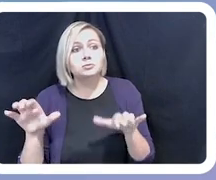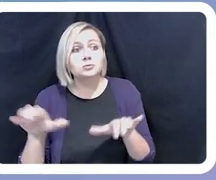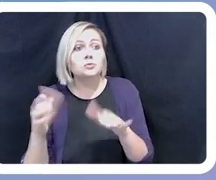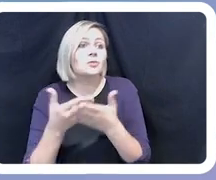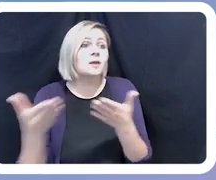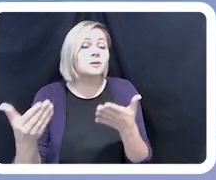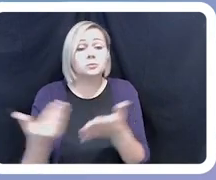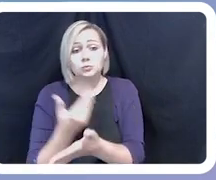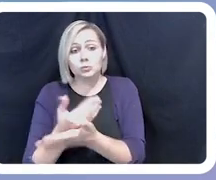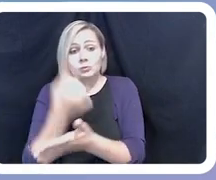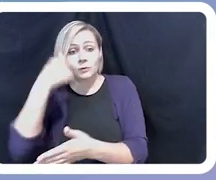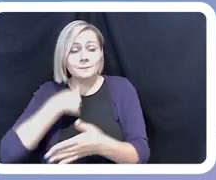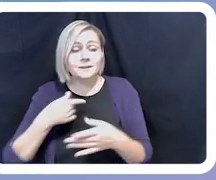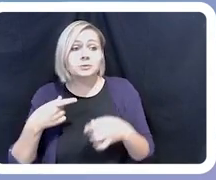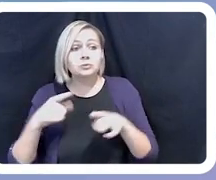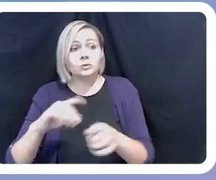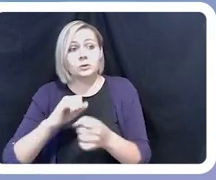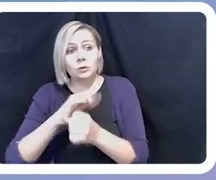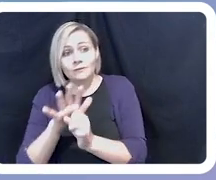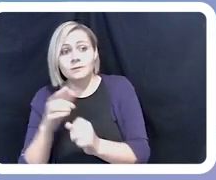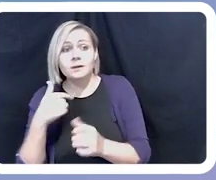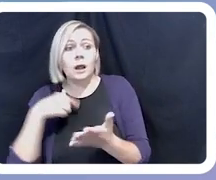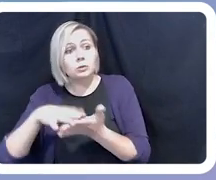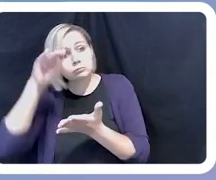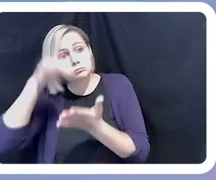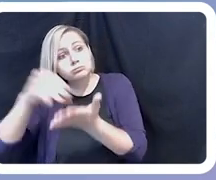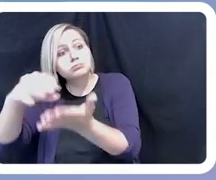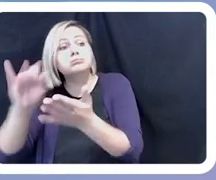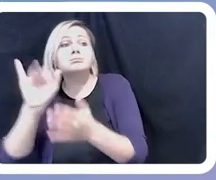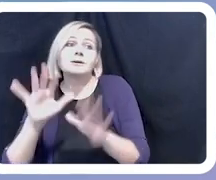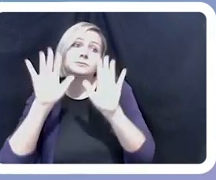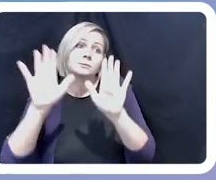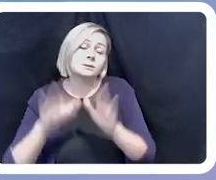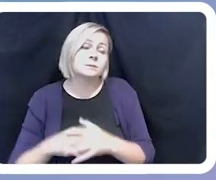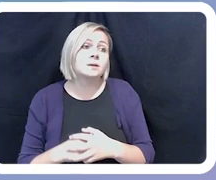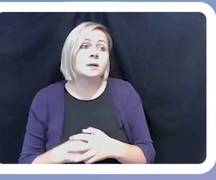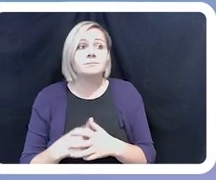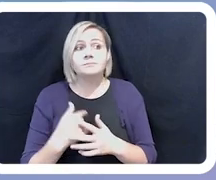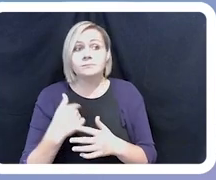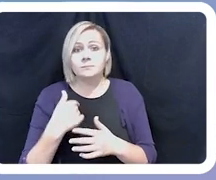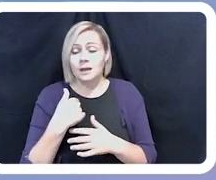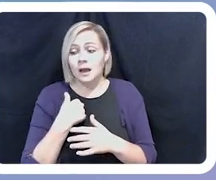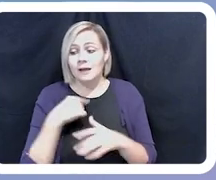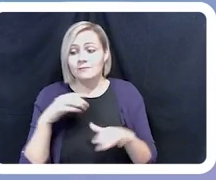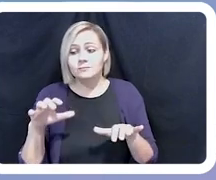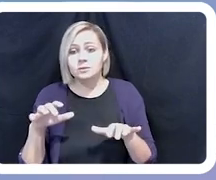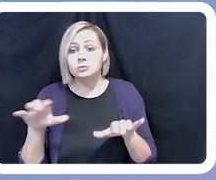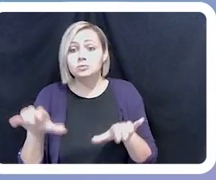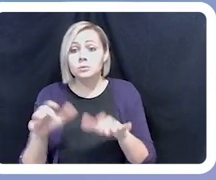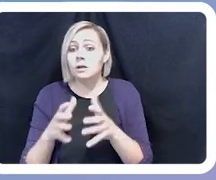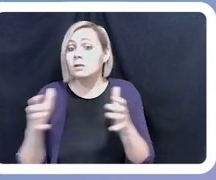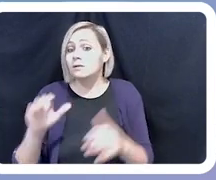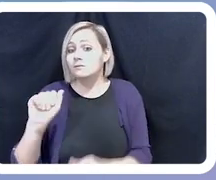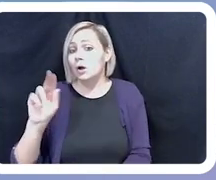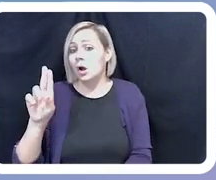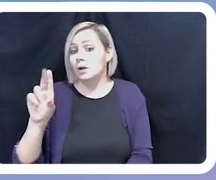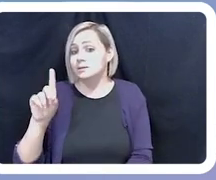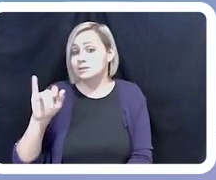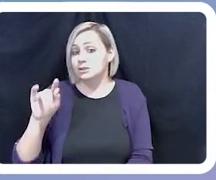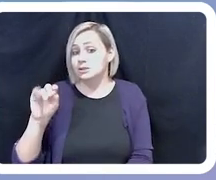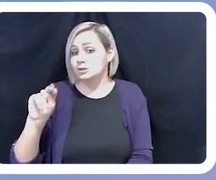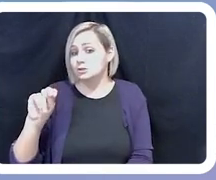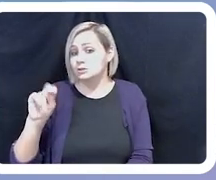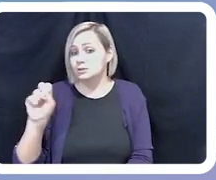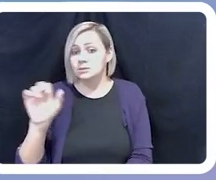is new for me during COVID. So it's amazing for that. I've been doing a lot of auditions